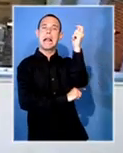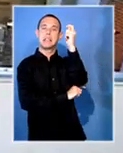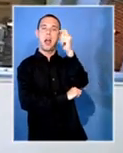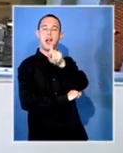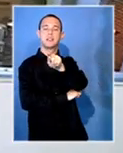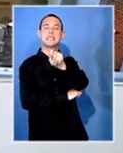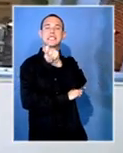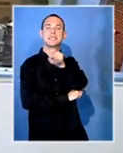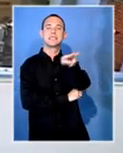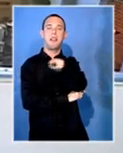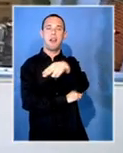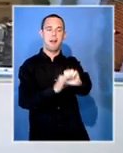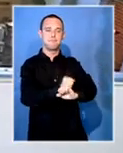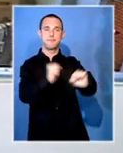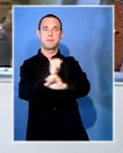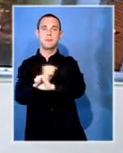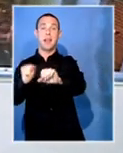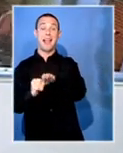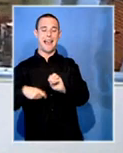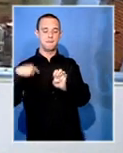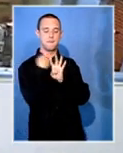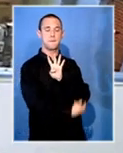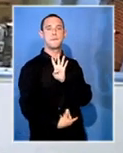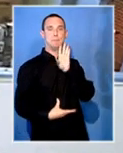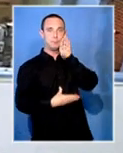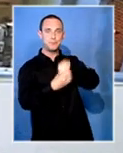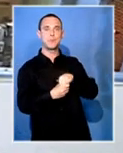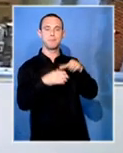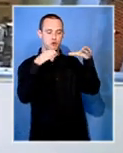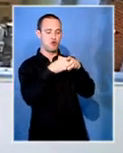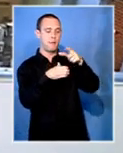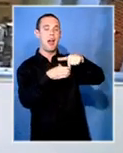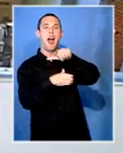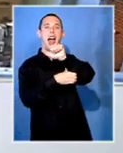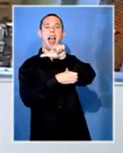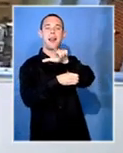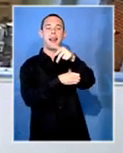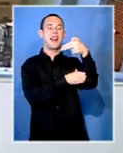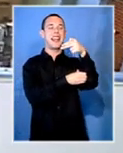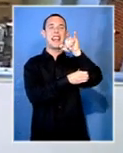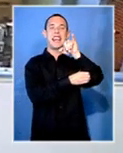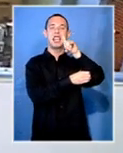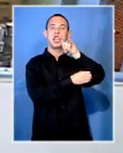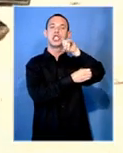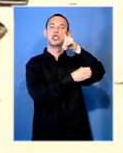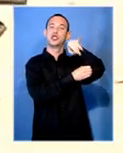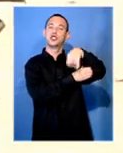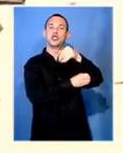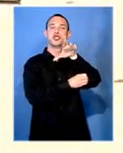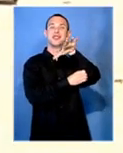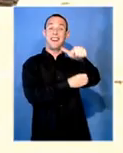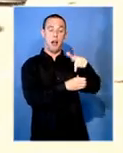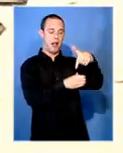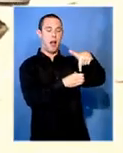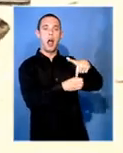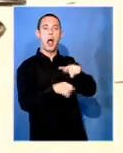of these men are known members of the Kenyan wing of Al-Shabaab, known as Al-Hijra. It is this involvement of young Kenyans in terror attacks that has